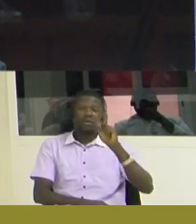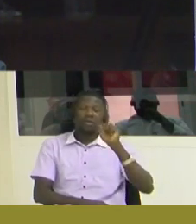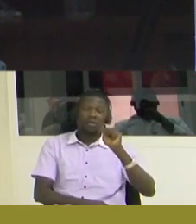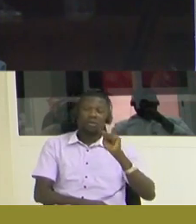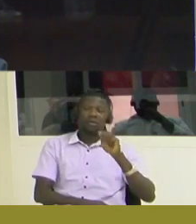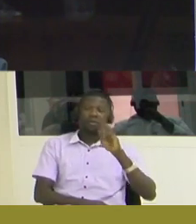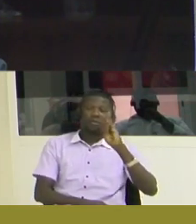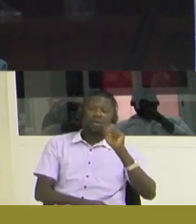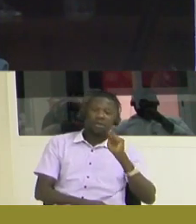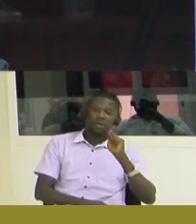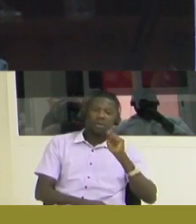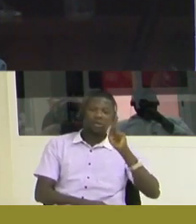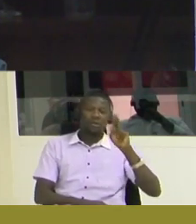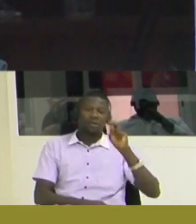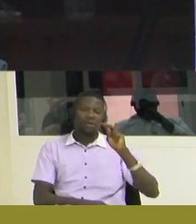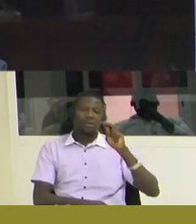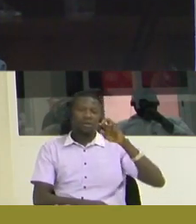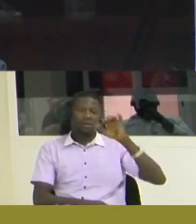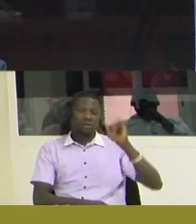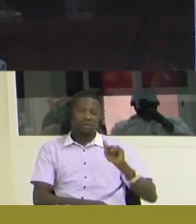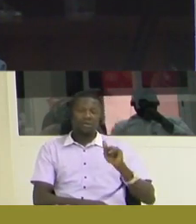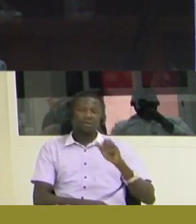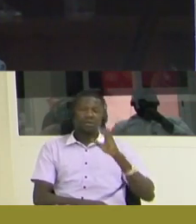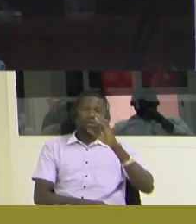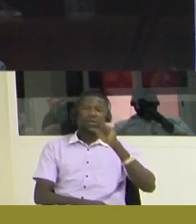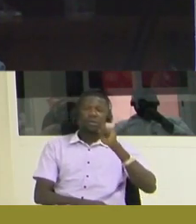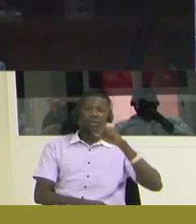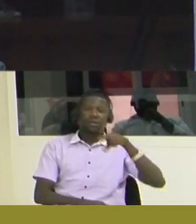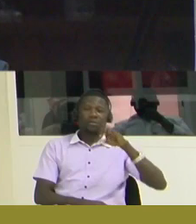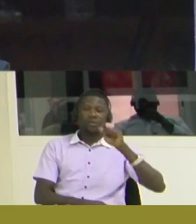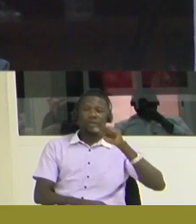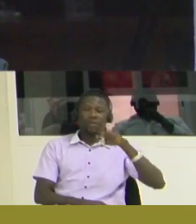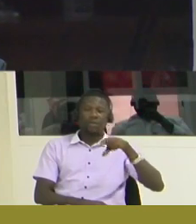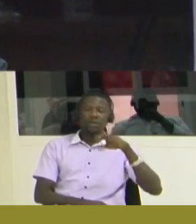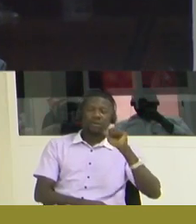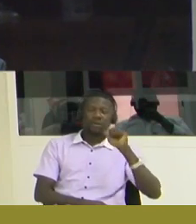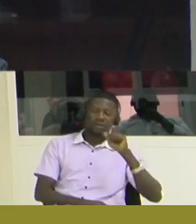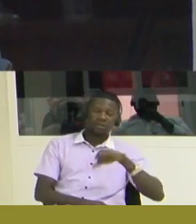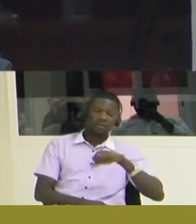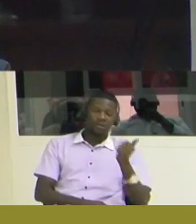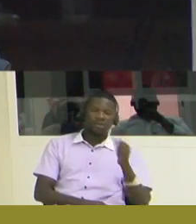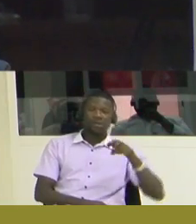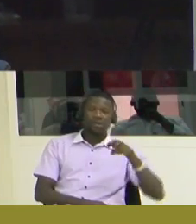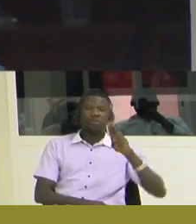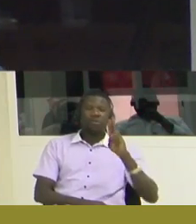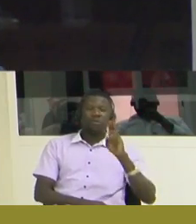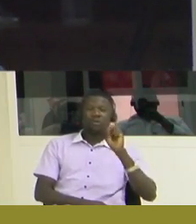and the the group of odd lists that were there were all briefed